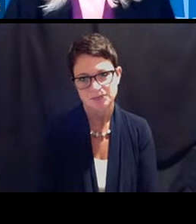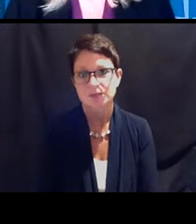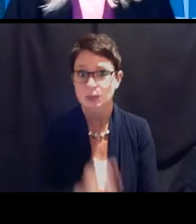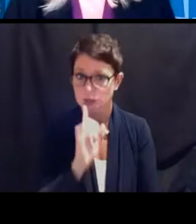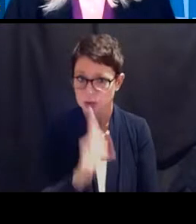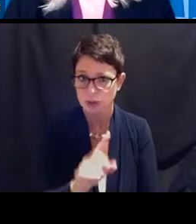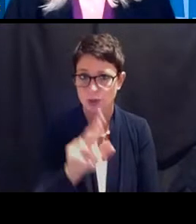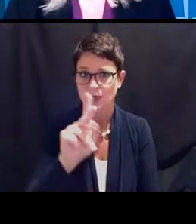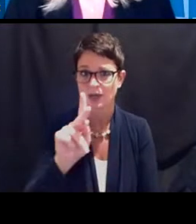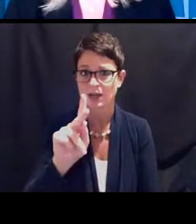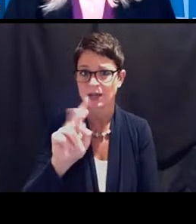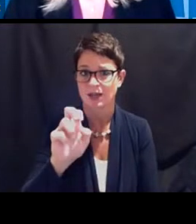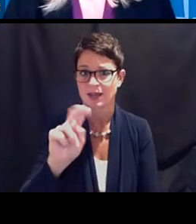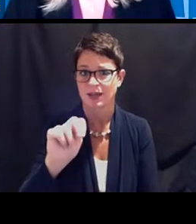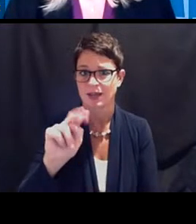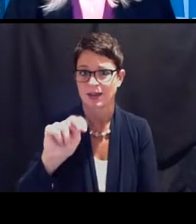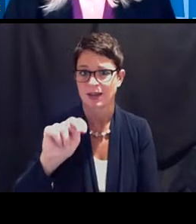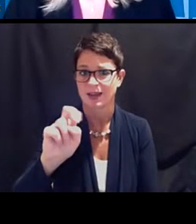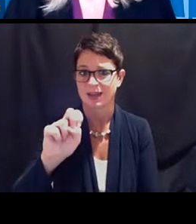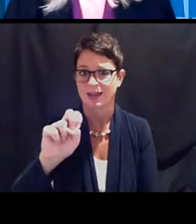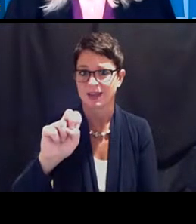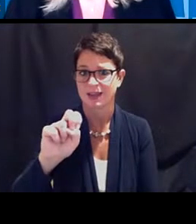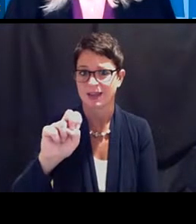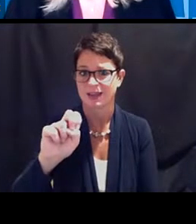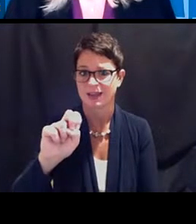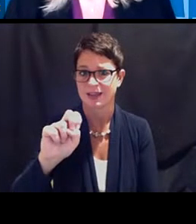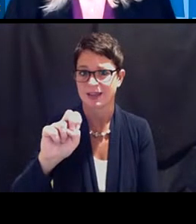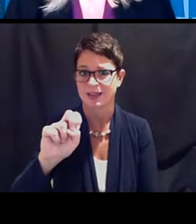Sure. Kenneth, N-B-T-T-E-R.